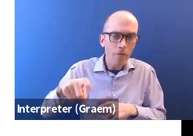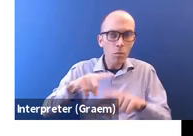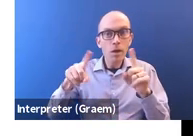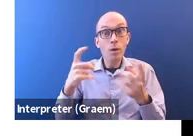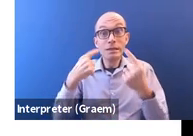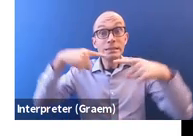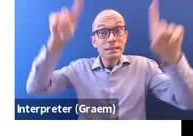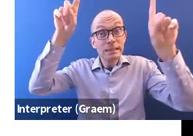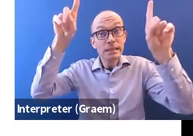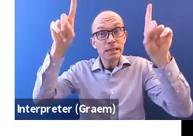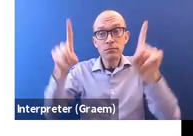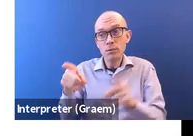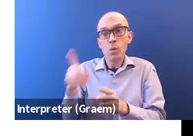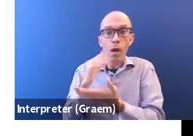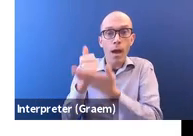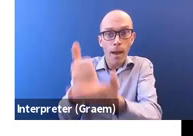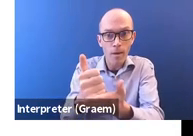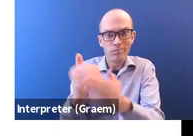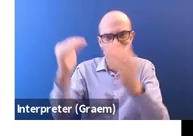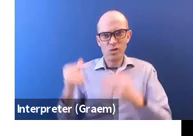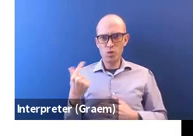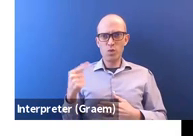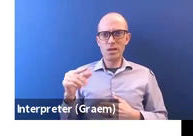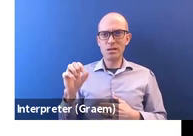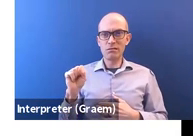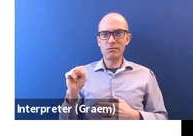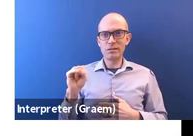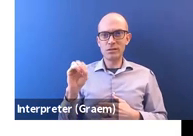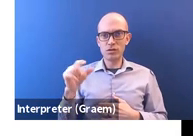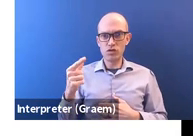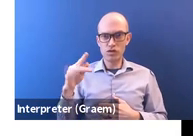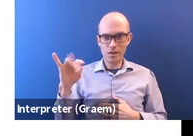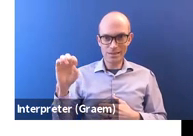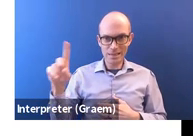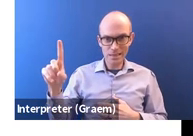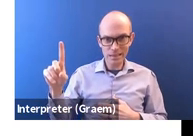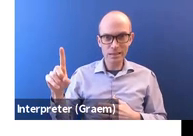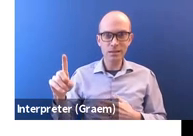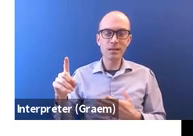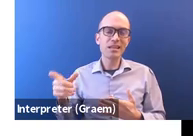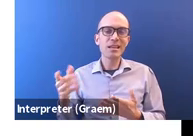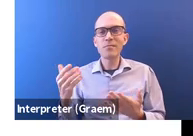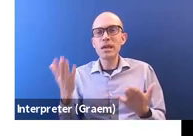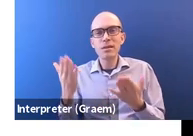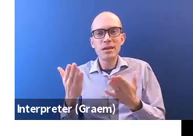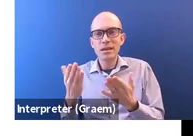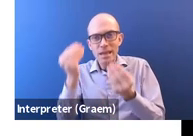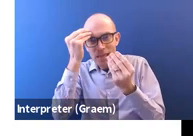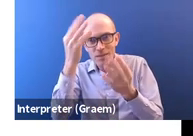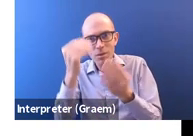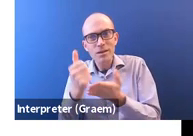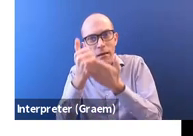And suggested, sometimes there's course materials that, are kind of unique or helpful aids to get you where you need to